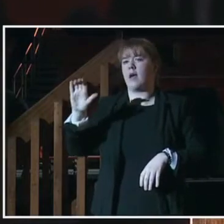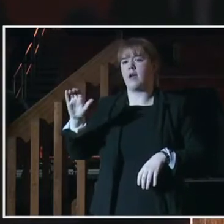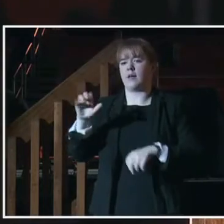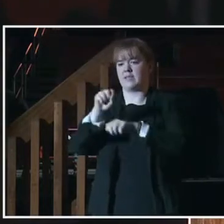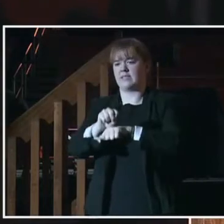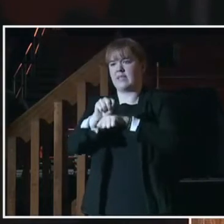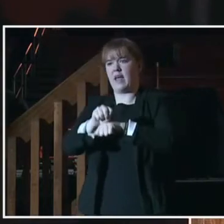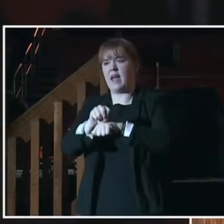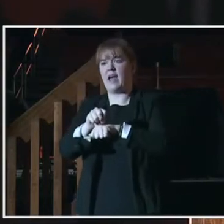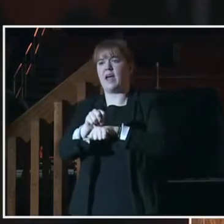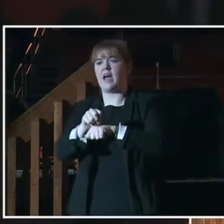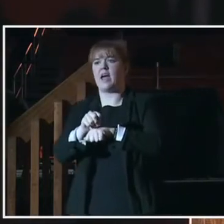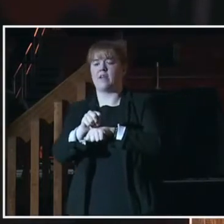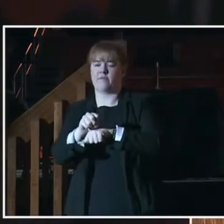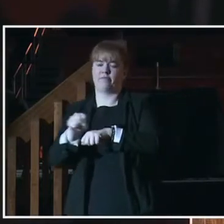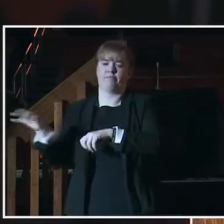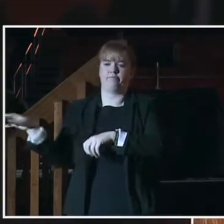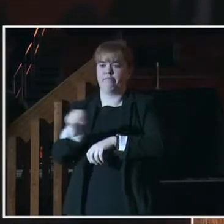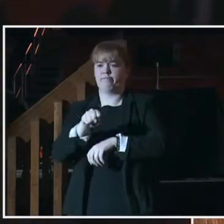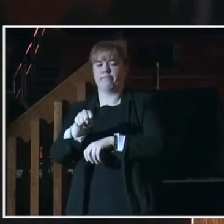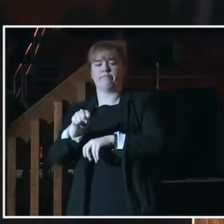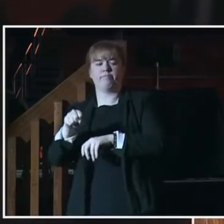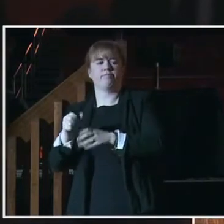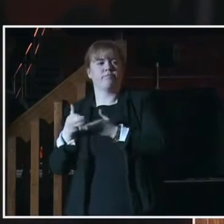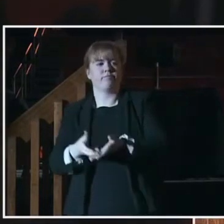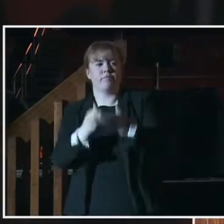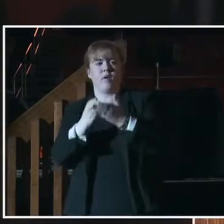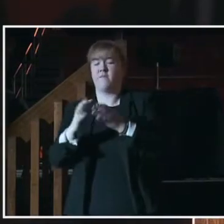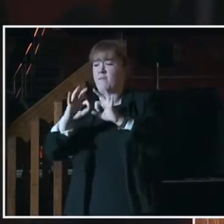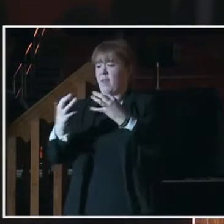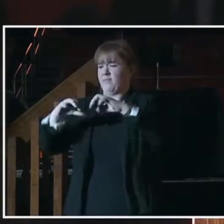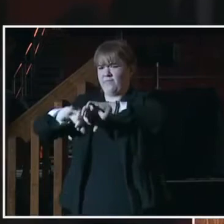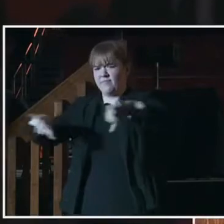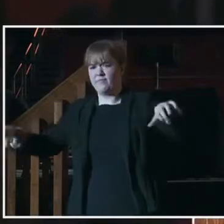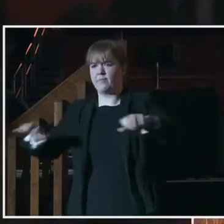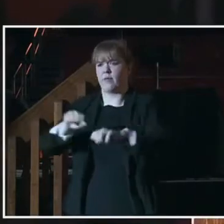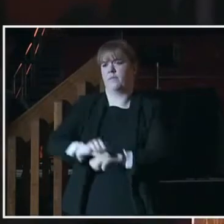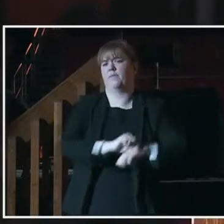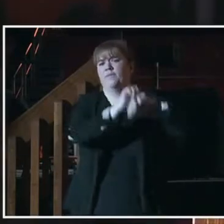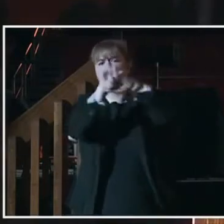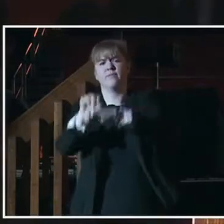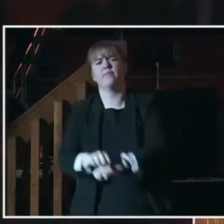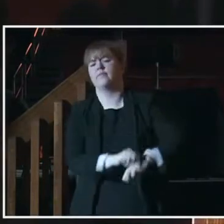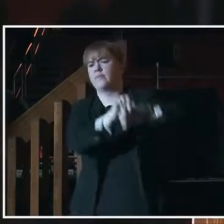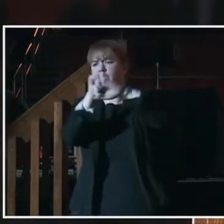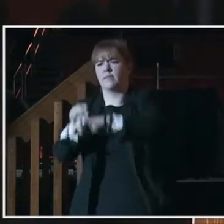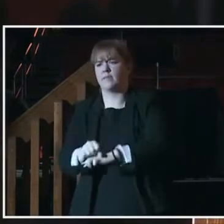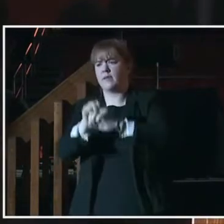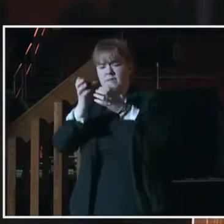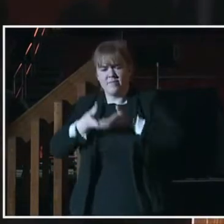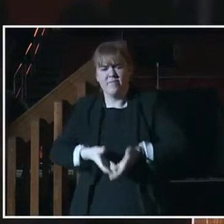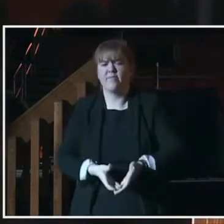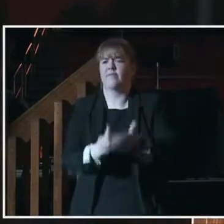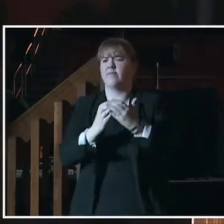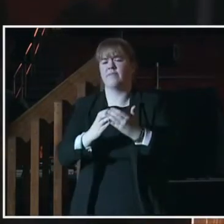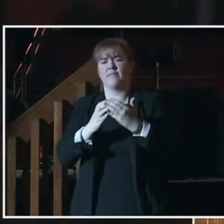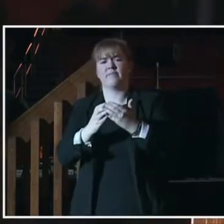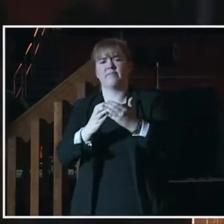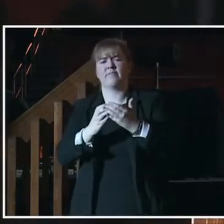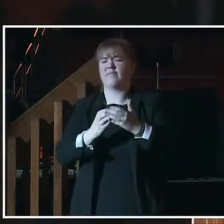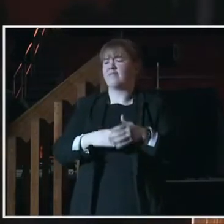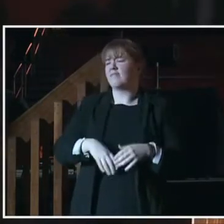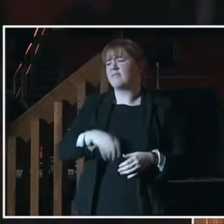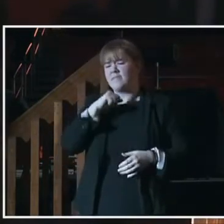Families ripped apart from the west coast of Africa, chained together in the belly of a dark ship, human waste, stench of death,